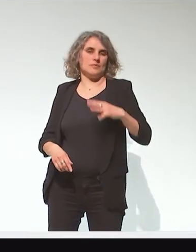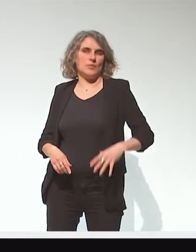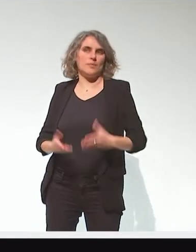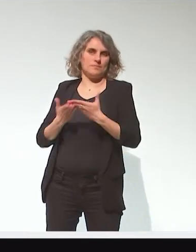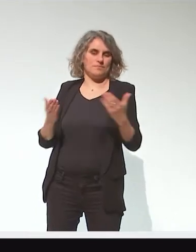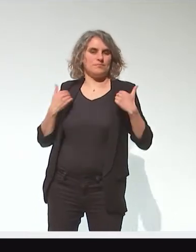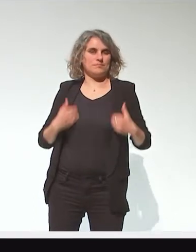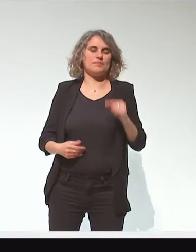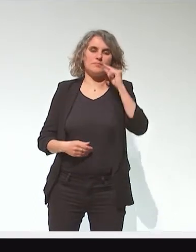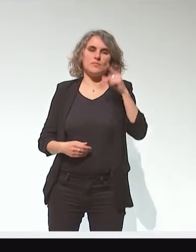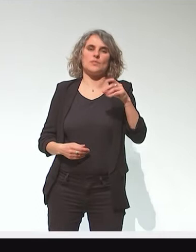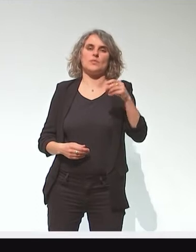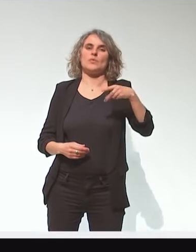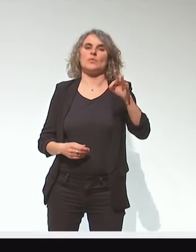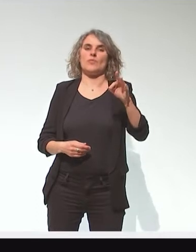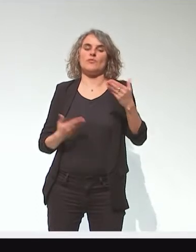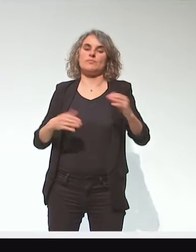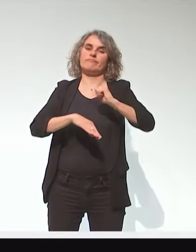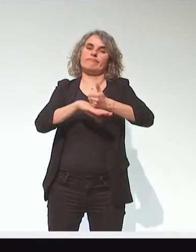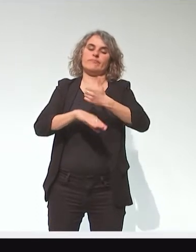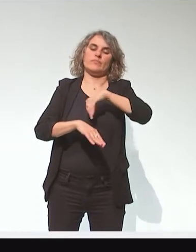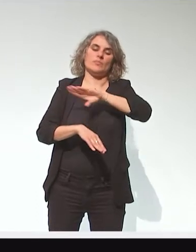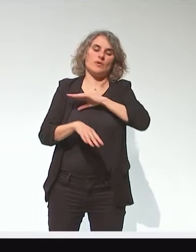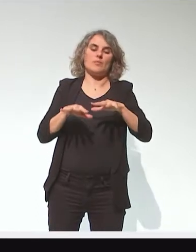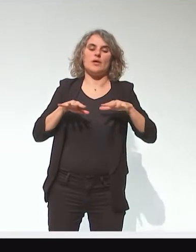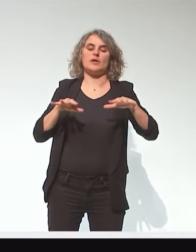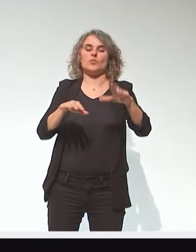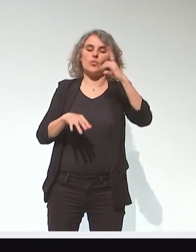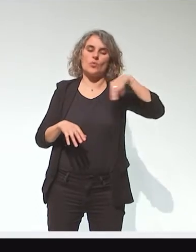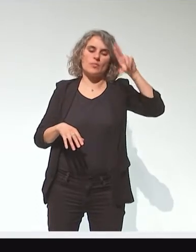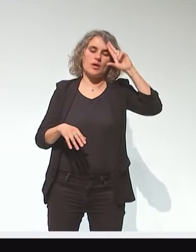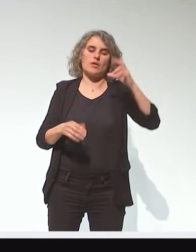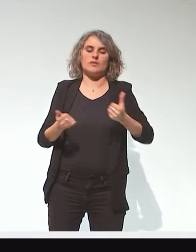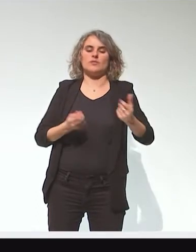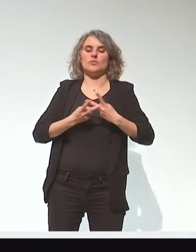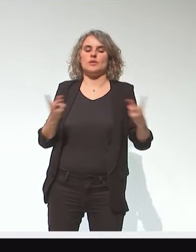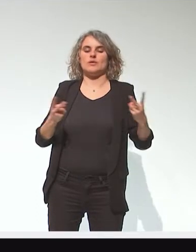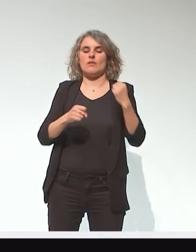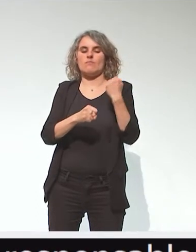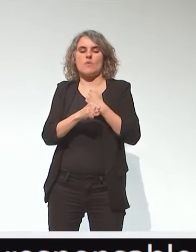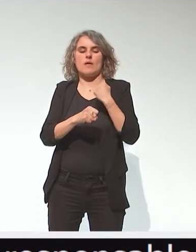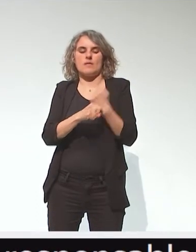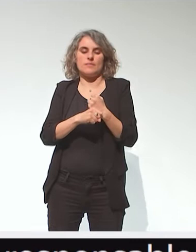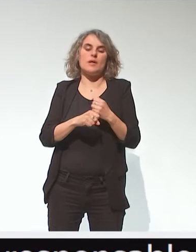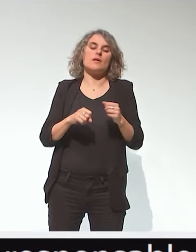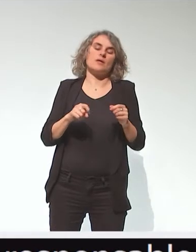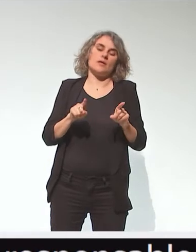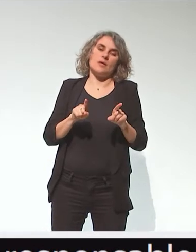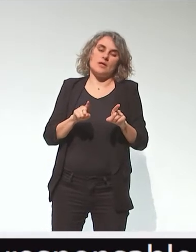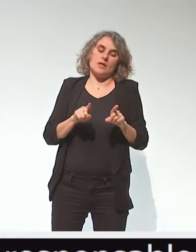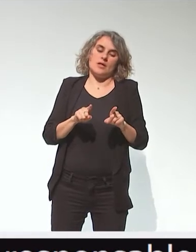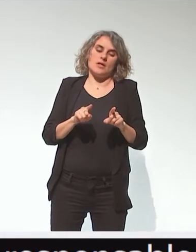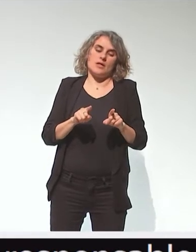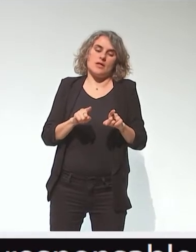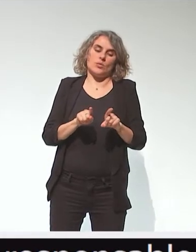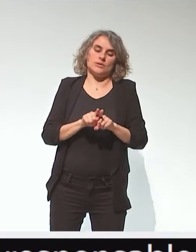PES and also the chair of the already known PES network,